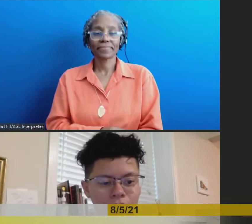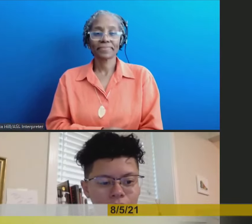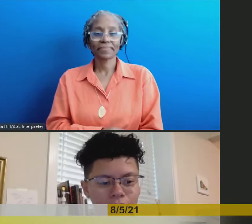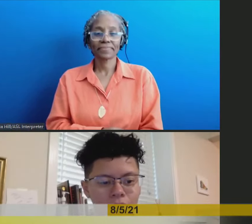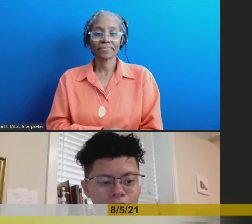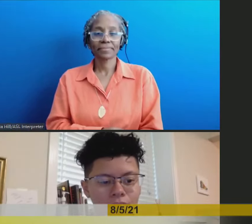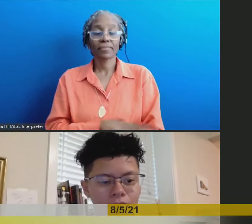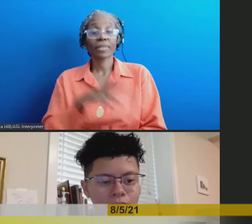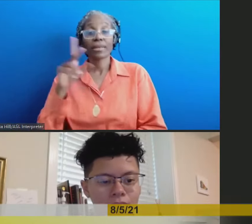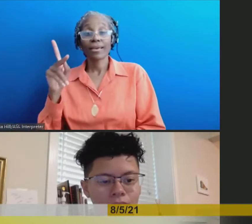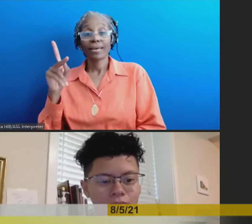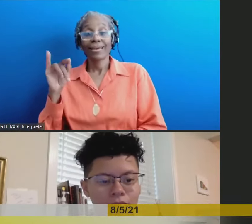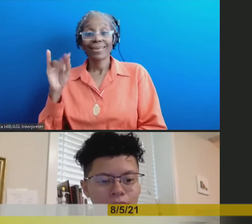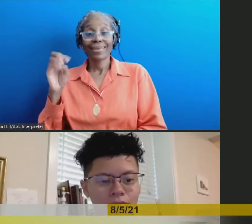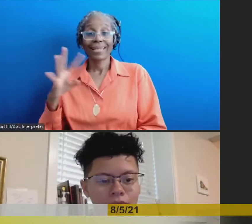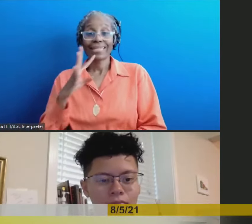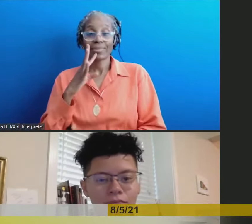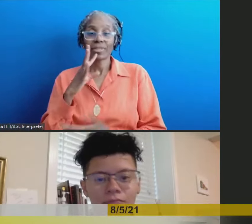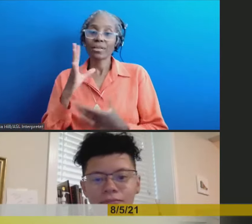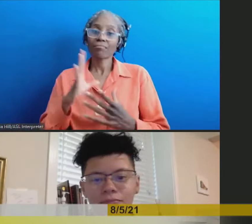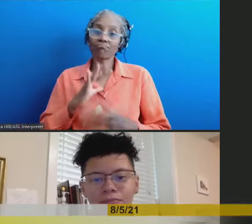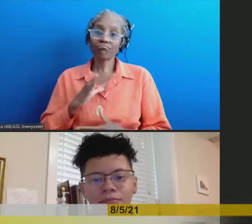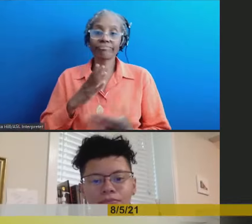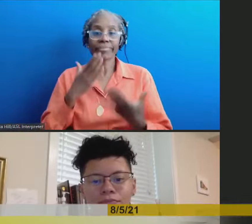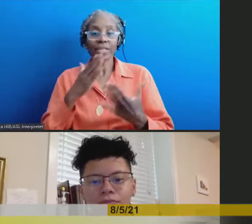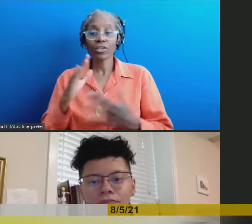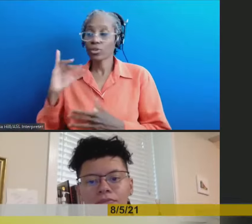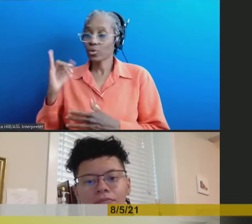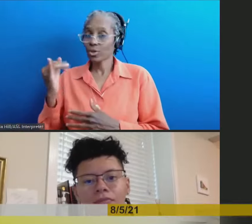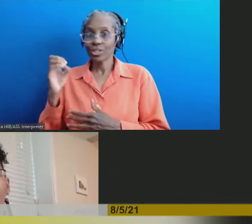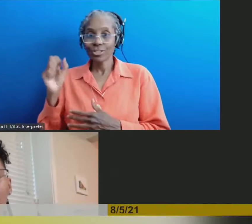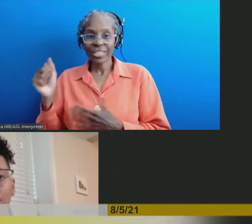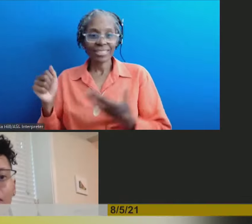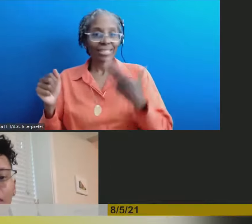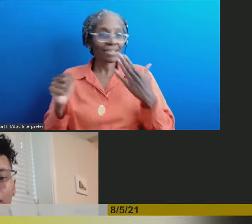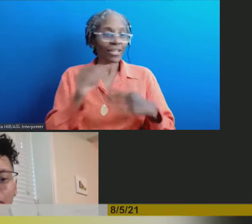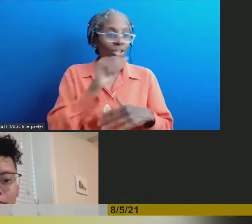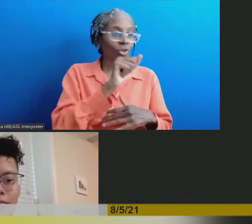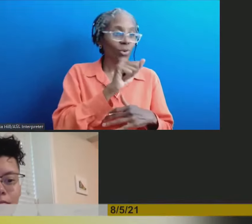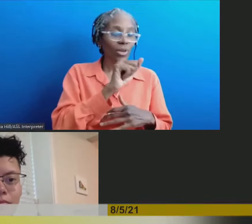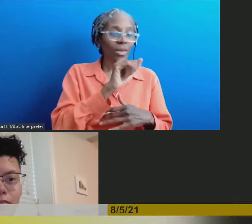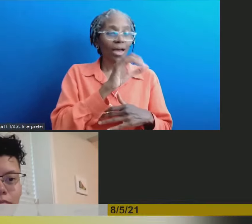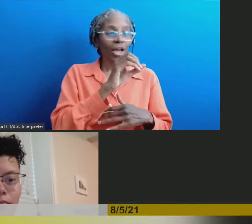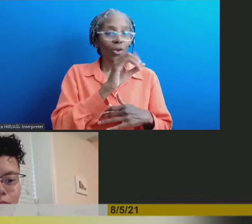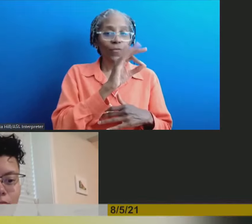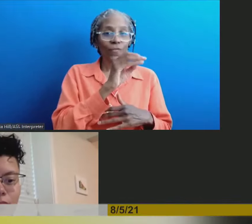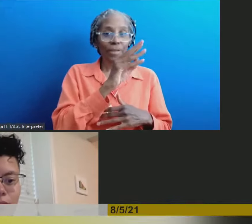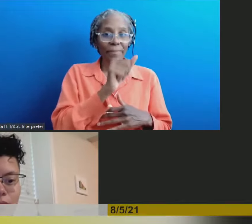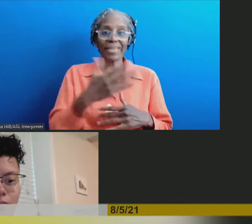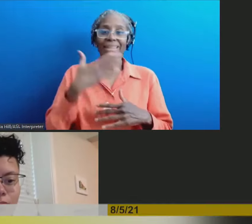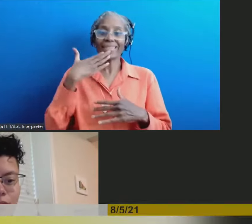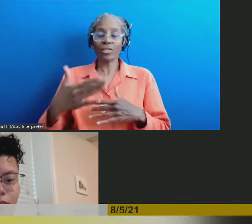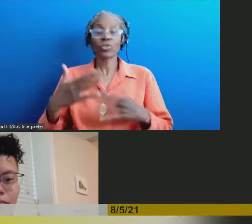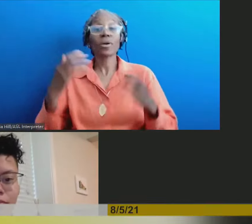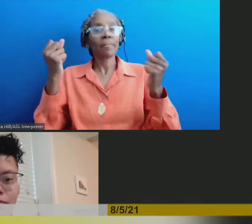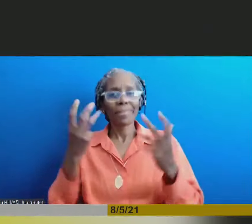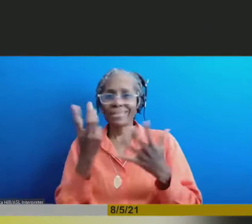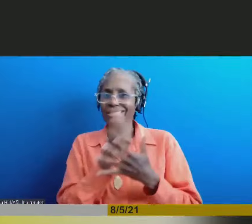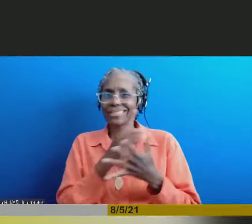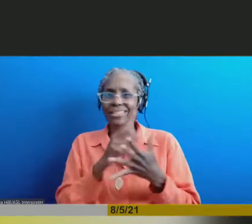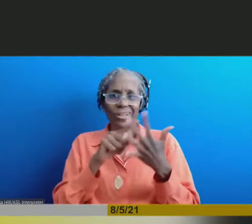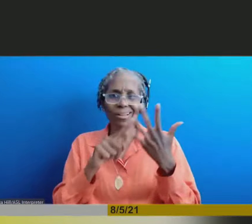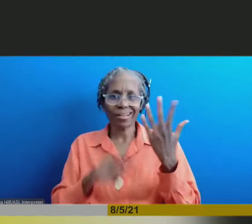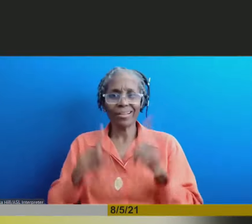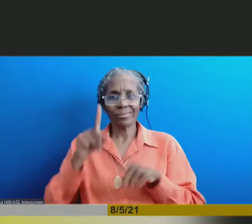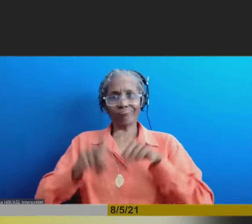All right, thank you so much to Jessica and Femi for all of your work in the community. Again, as you've heard, probably many similar questions that you